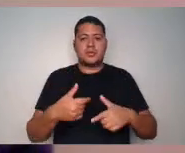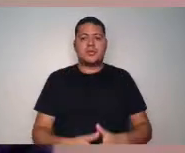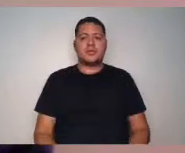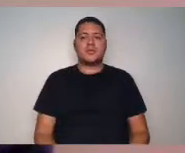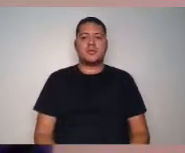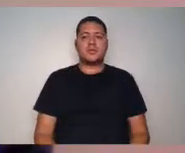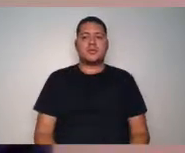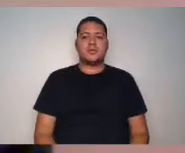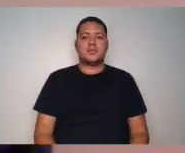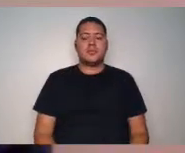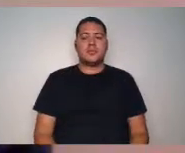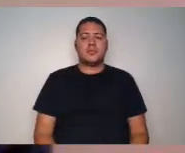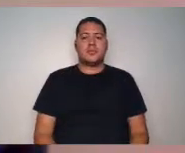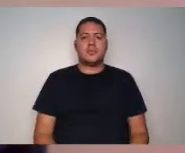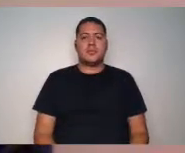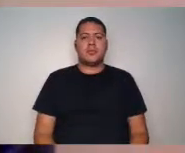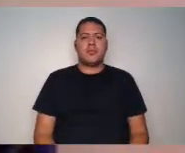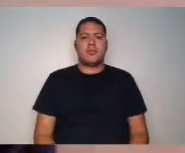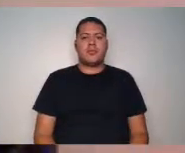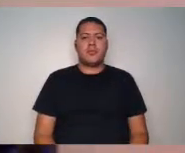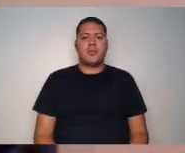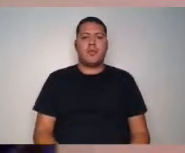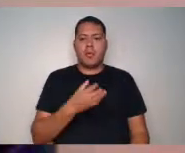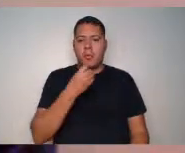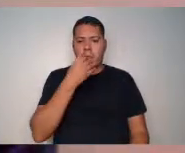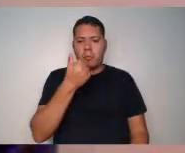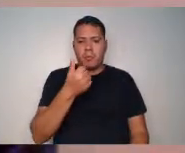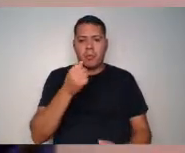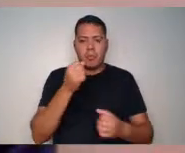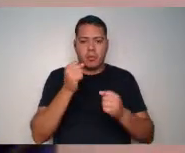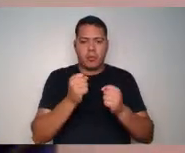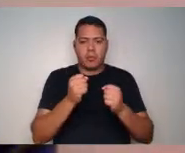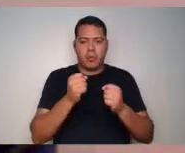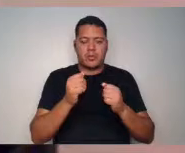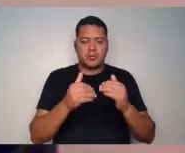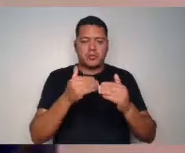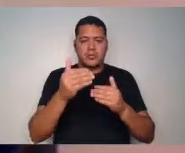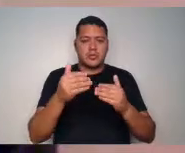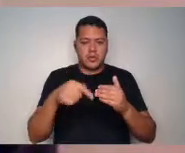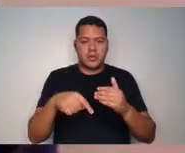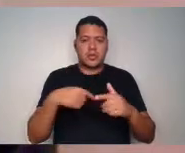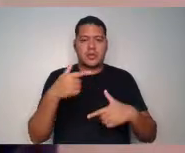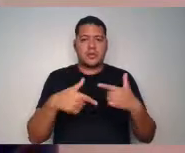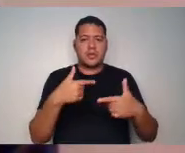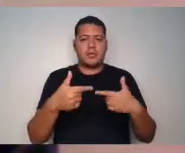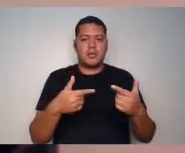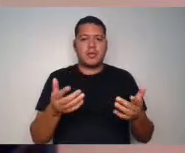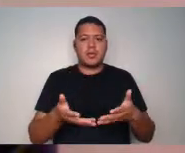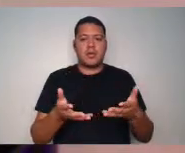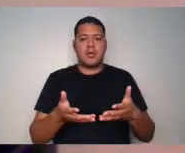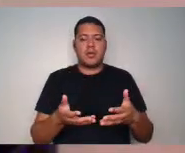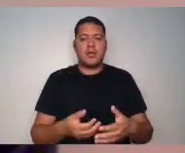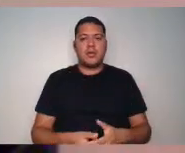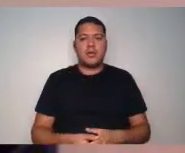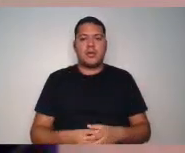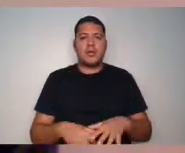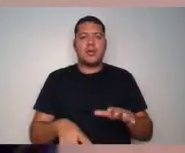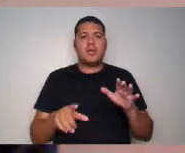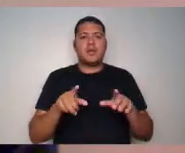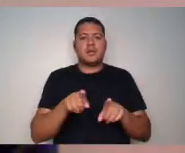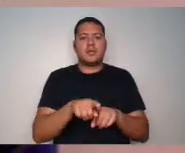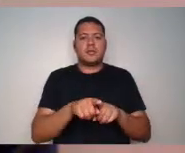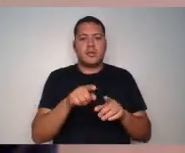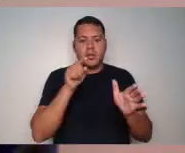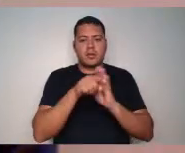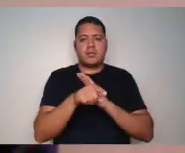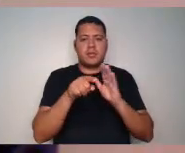day, good work today. Aqui na condução dos And trabalhos. now I'm going to take over from you to